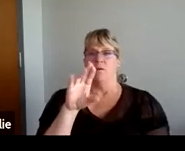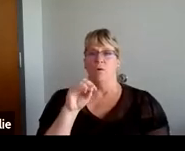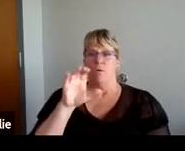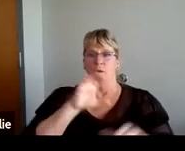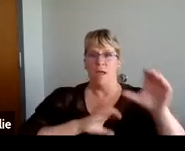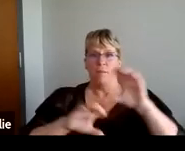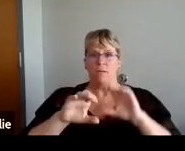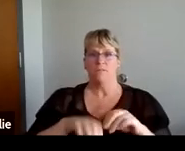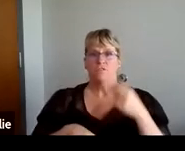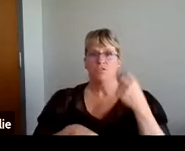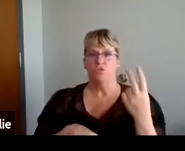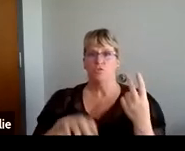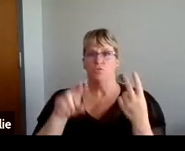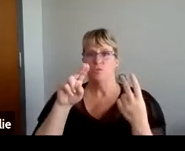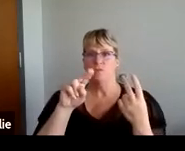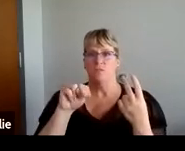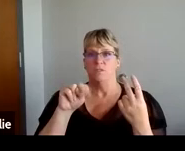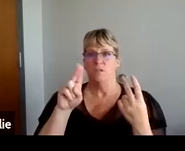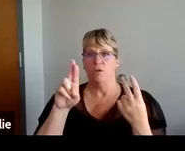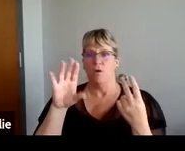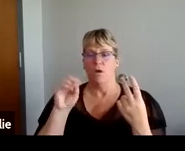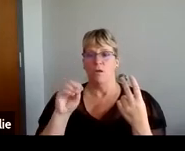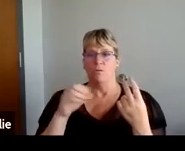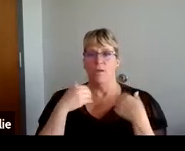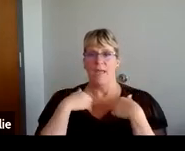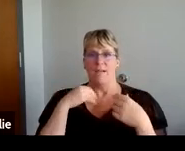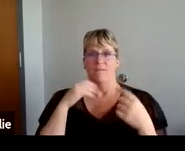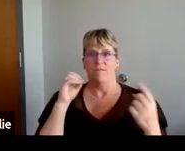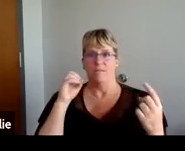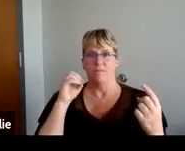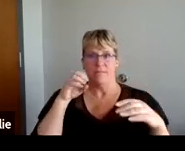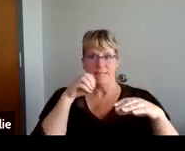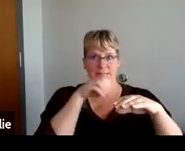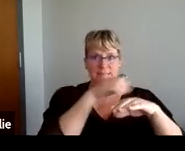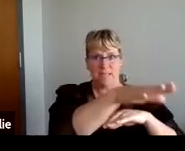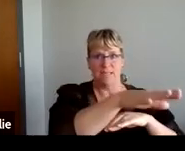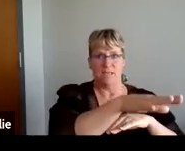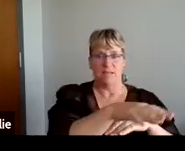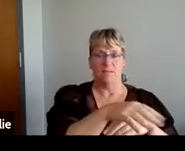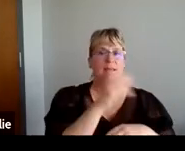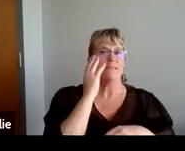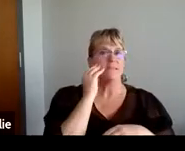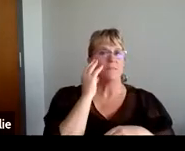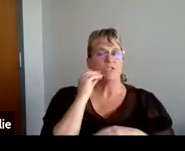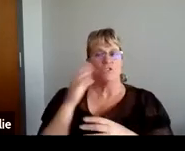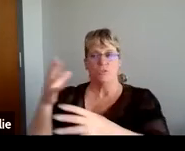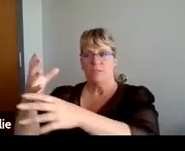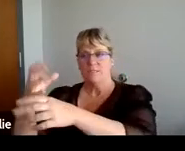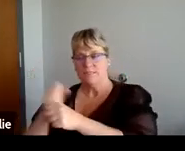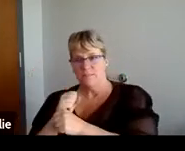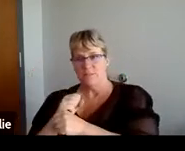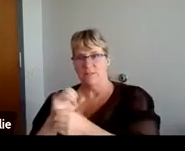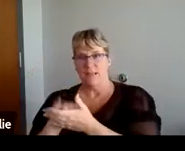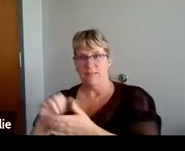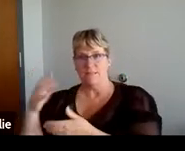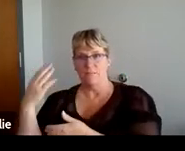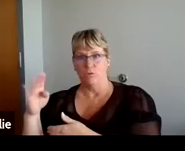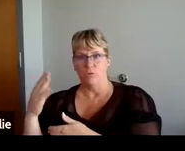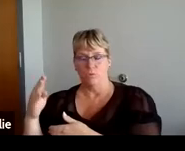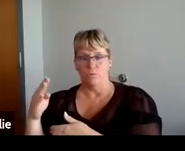2 neurons. We have sending neurons, which is the peach color, and we have the receiving neuron, which is the bluish gray